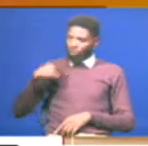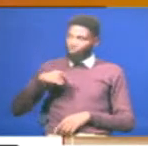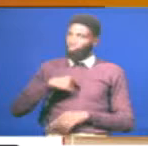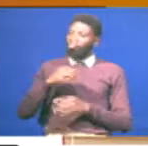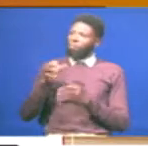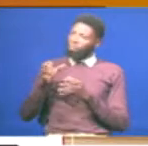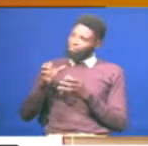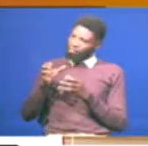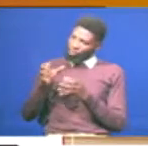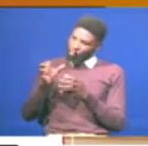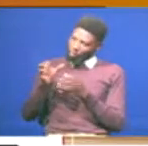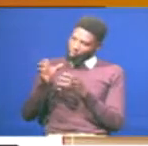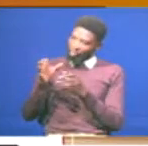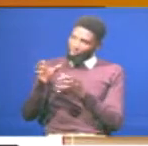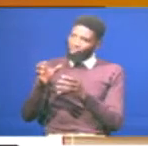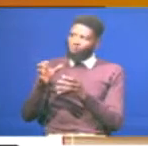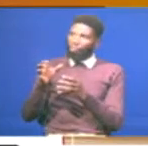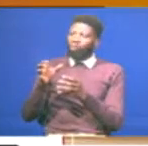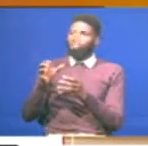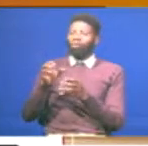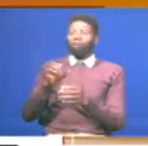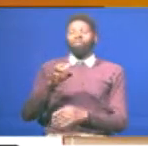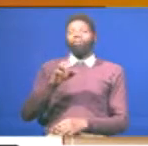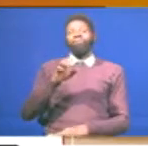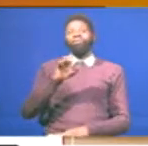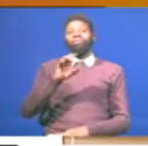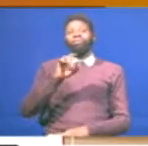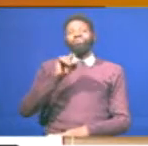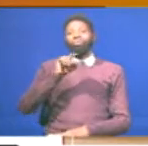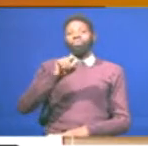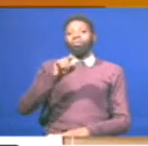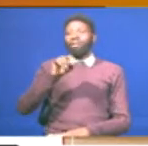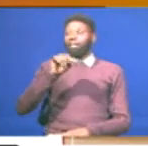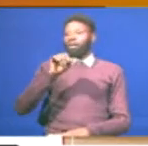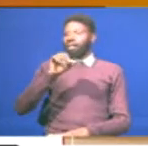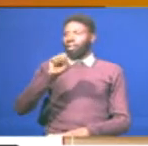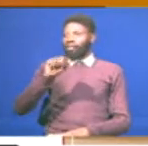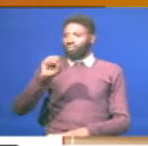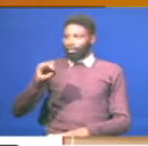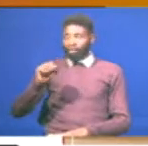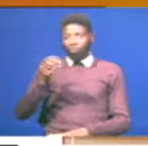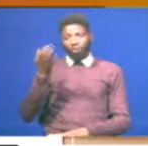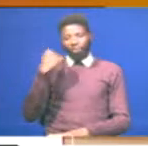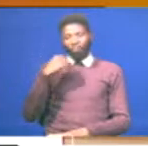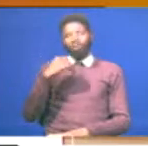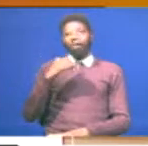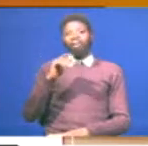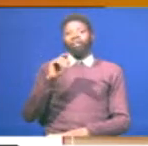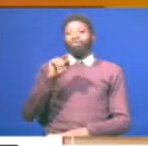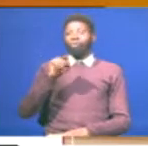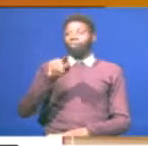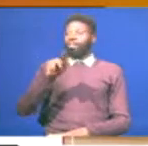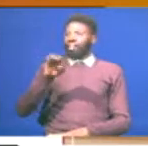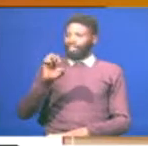having secured .ke, which was the Kenyan domain, which administered for about 10 years before handing